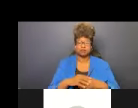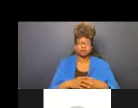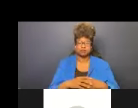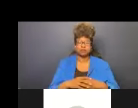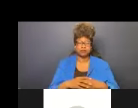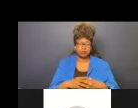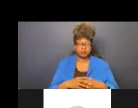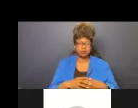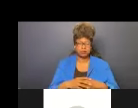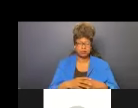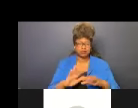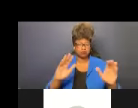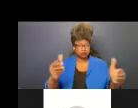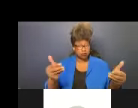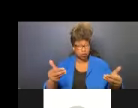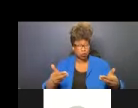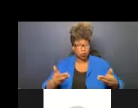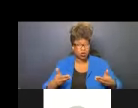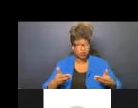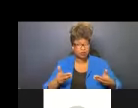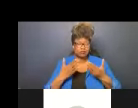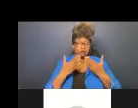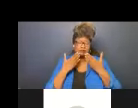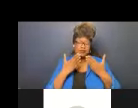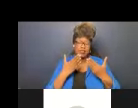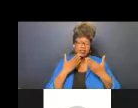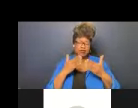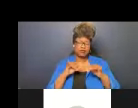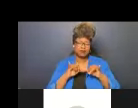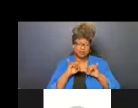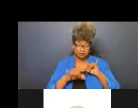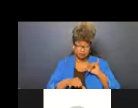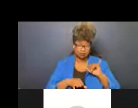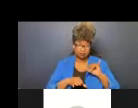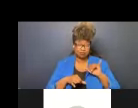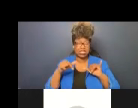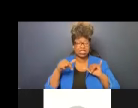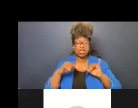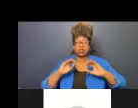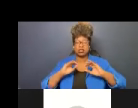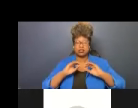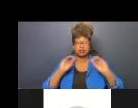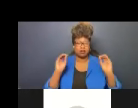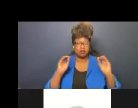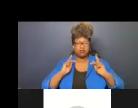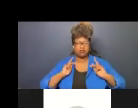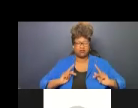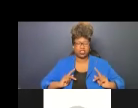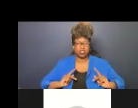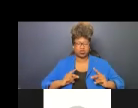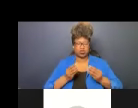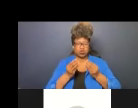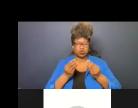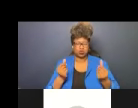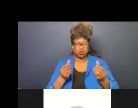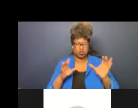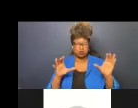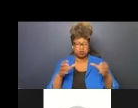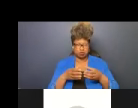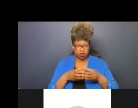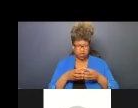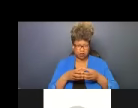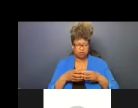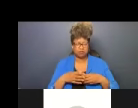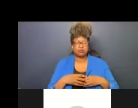well, welcome everyone. Thank you for sticking around to the non-physical solutions breakout. We'll start first by